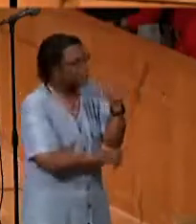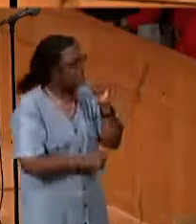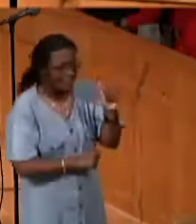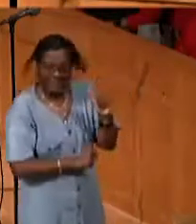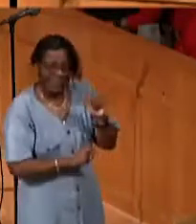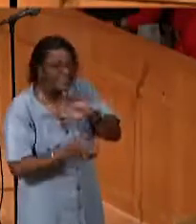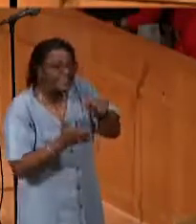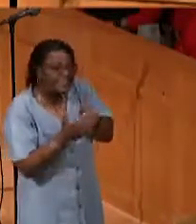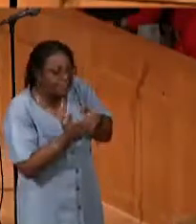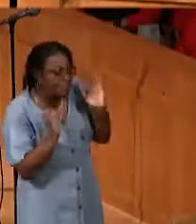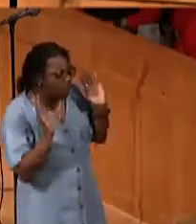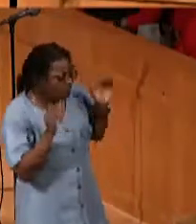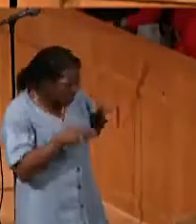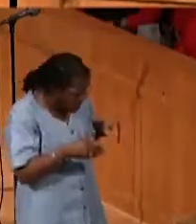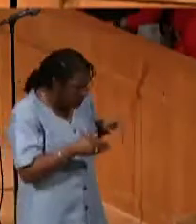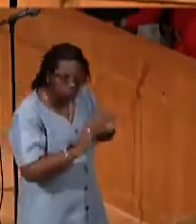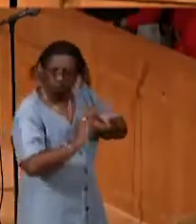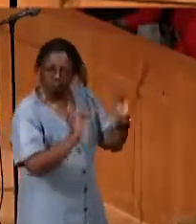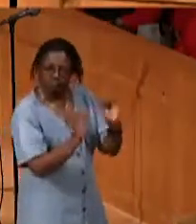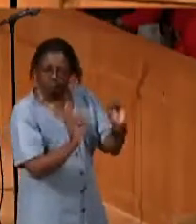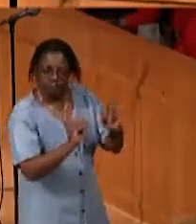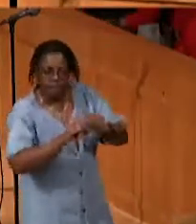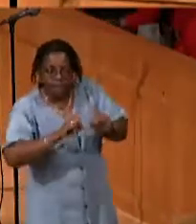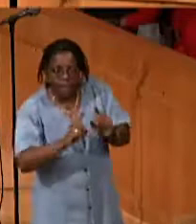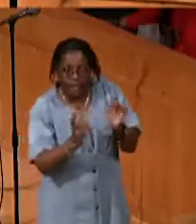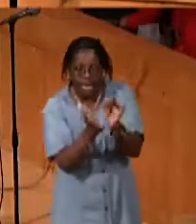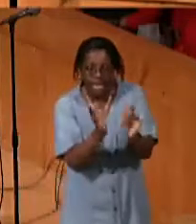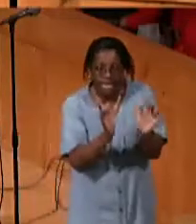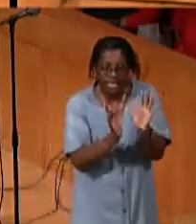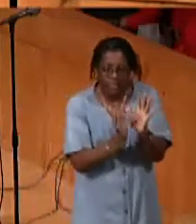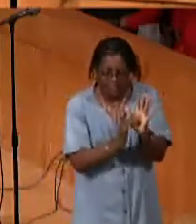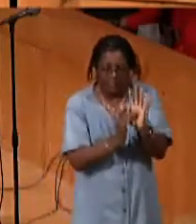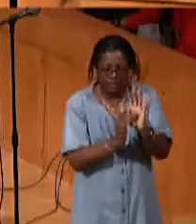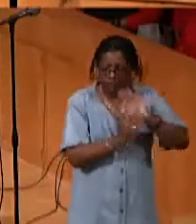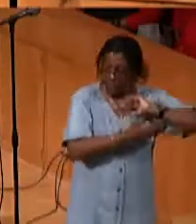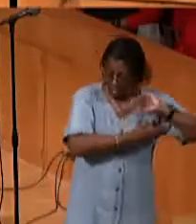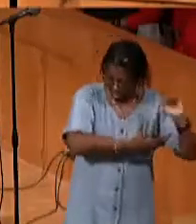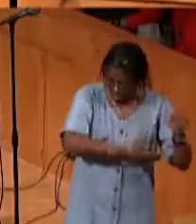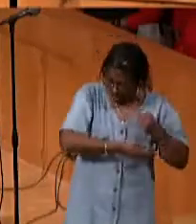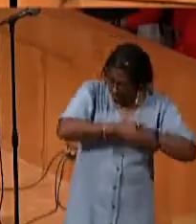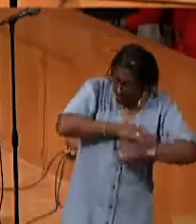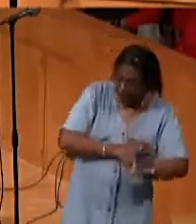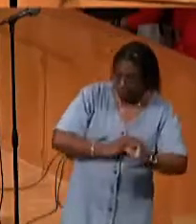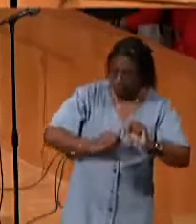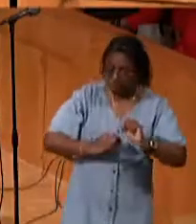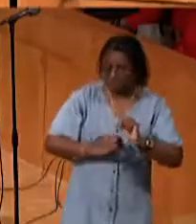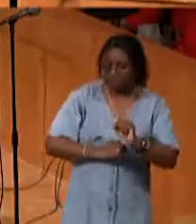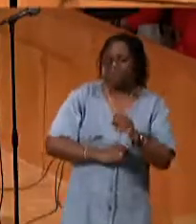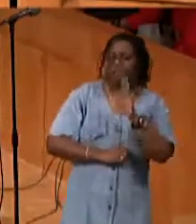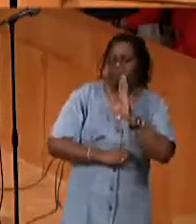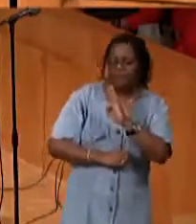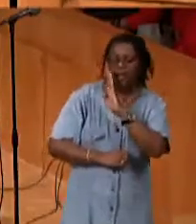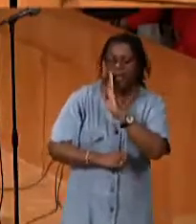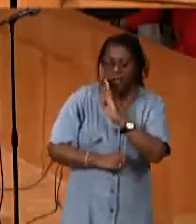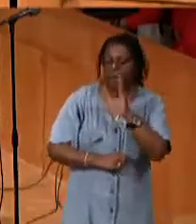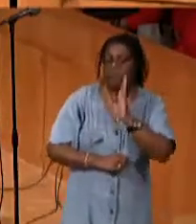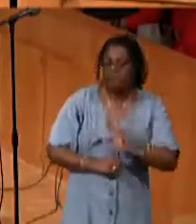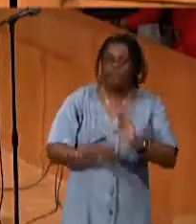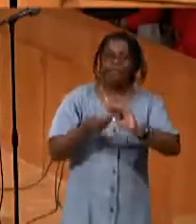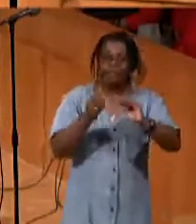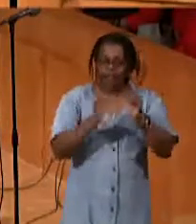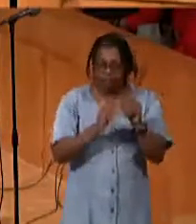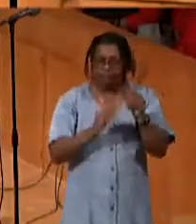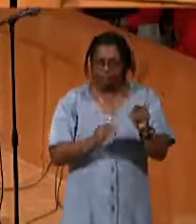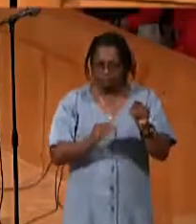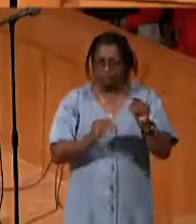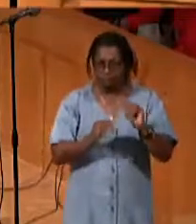Jesus, the baby that was born in Bethlehem. And it's our responsibility to have a song of joy so that we